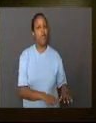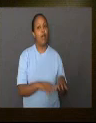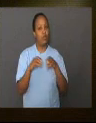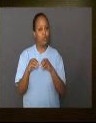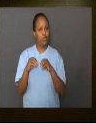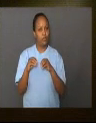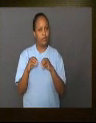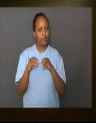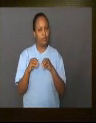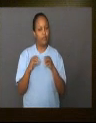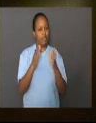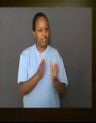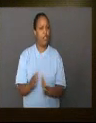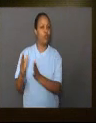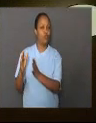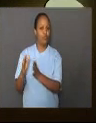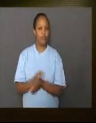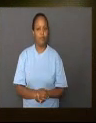Students, let's get ready.